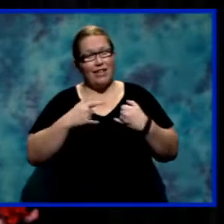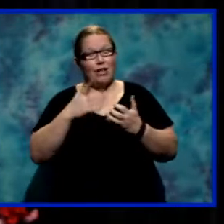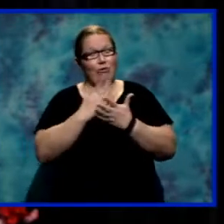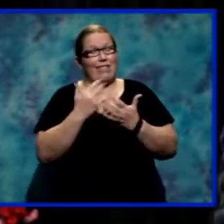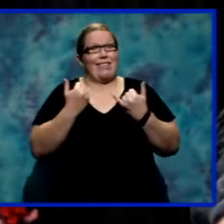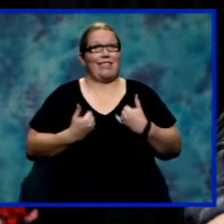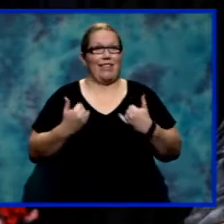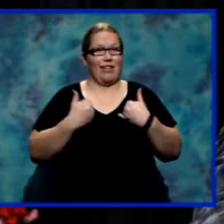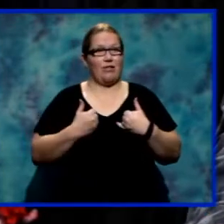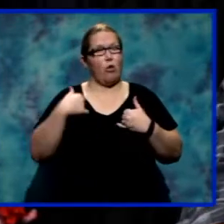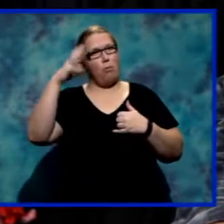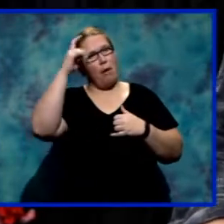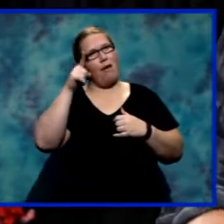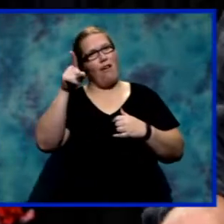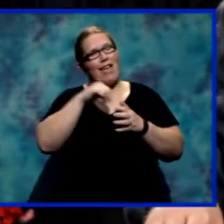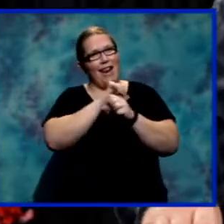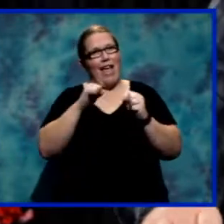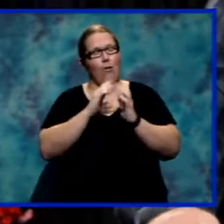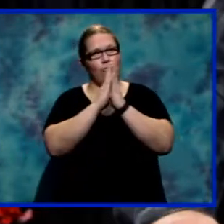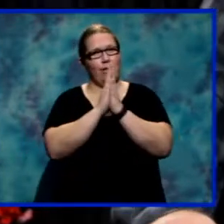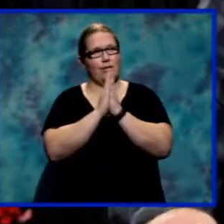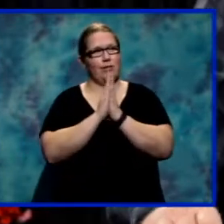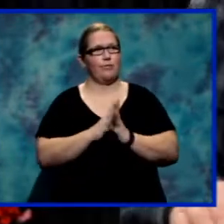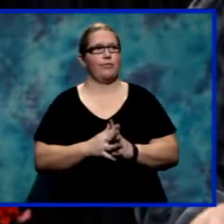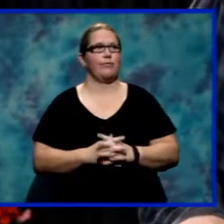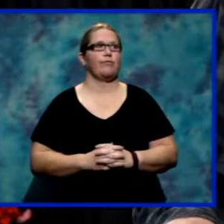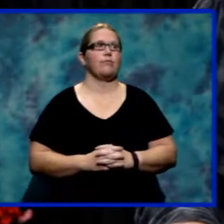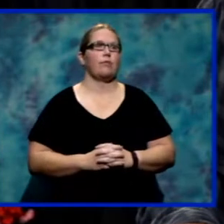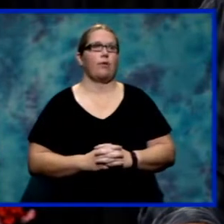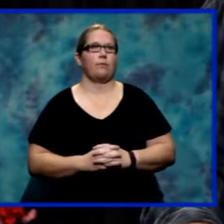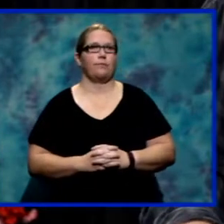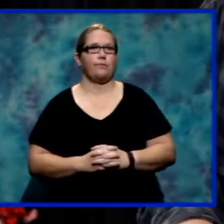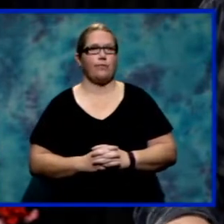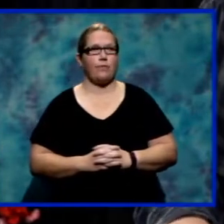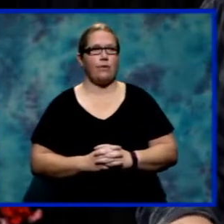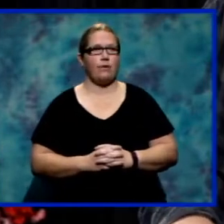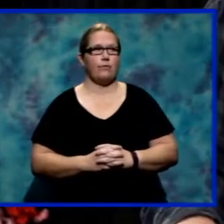So let's remember her in our prayers. This is the